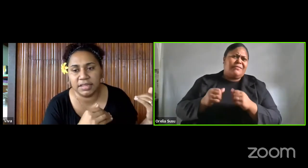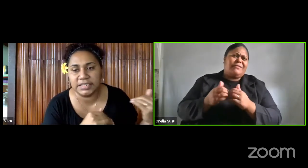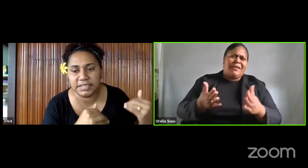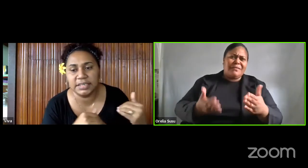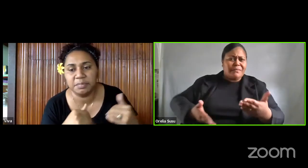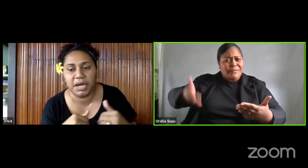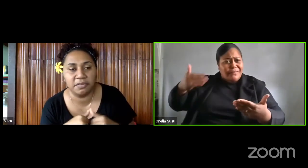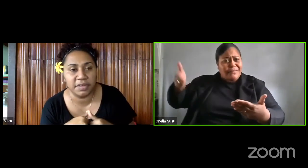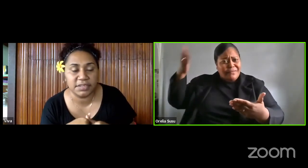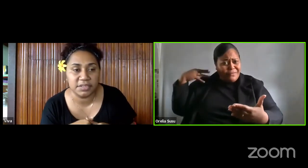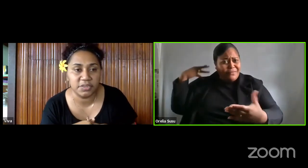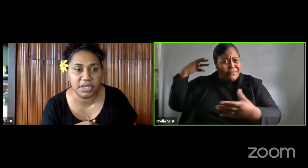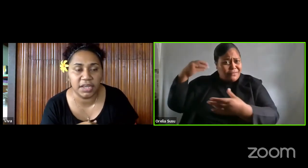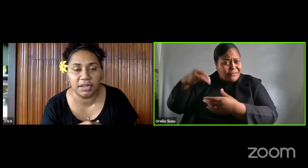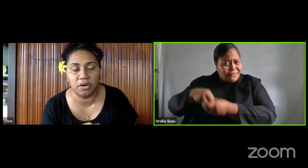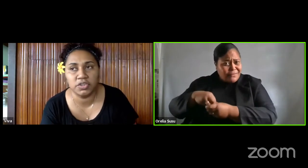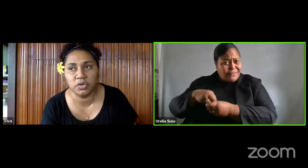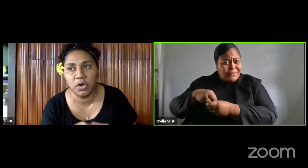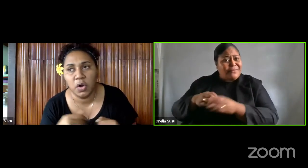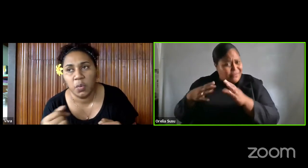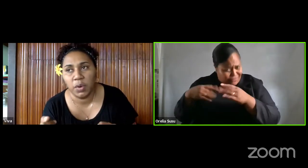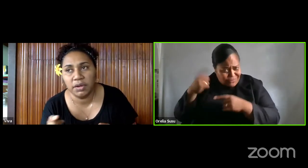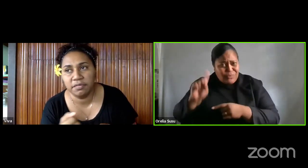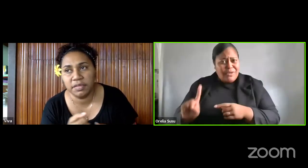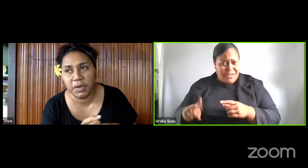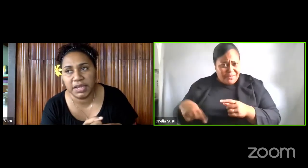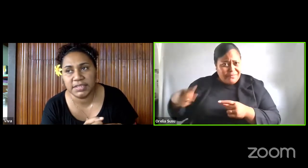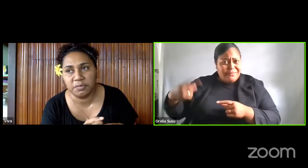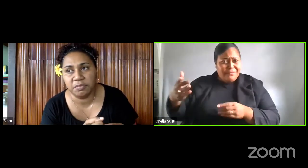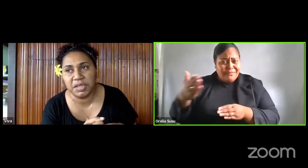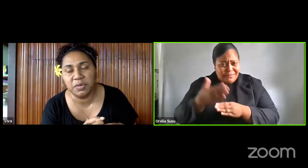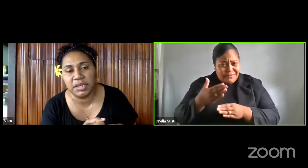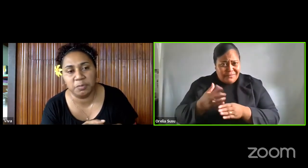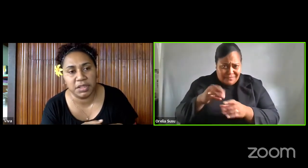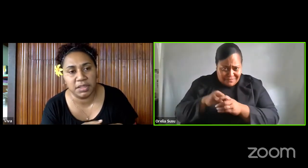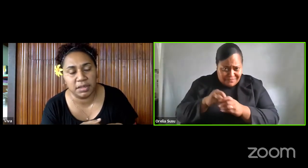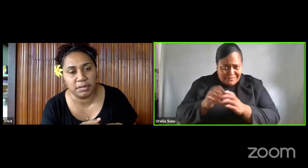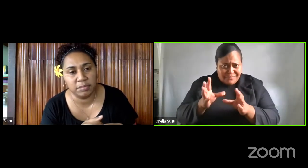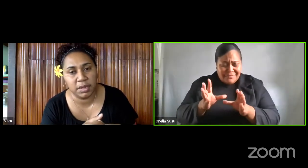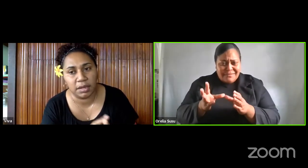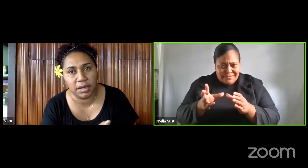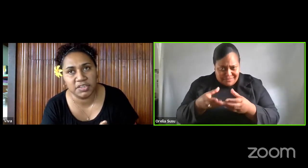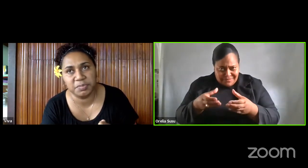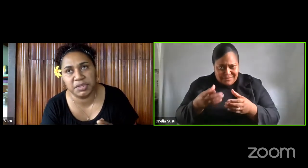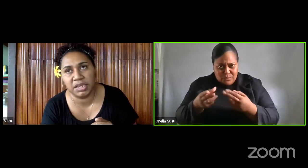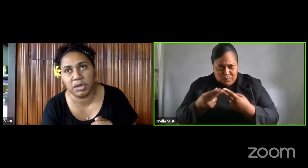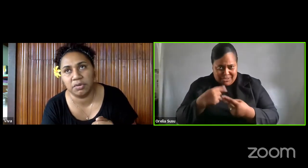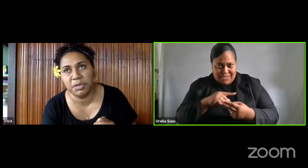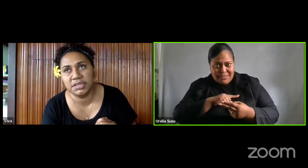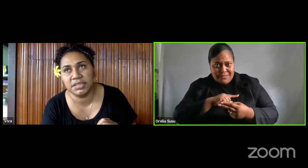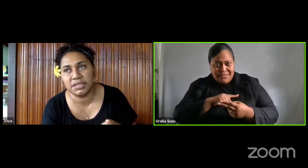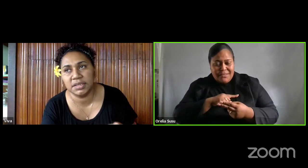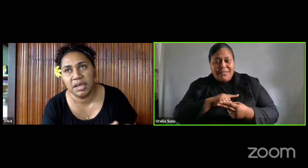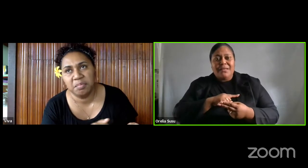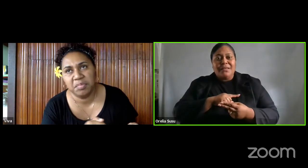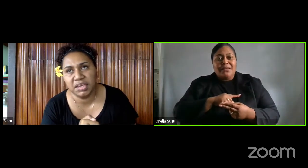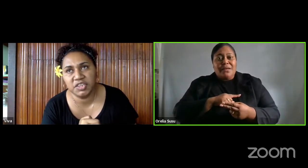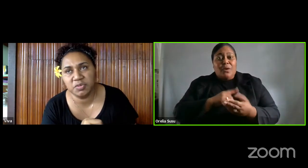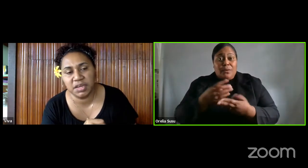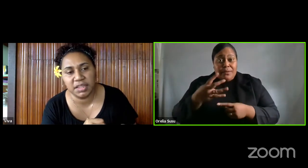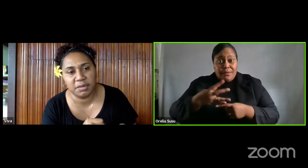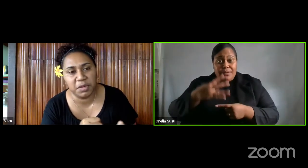they still part of it till today. And also, one of the ways that we've been doing it with the LGBTQI communities is